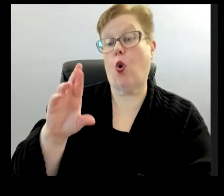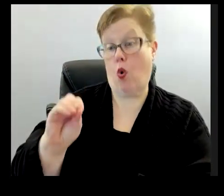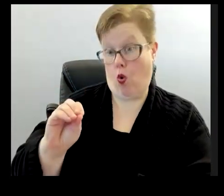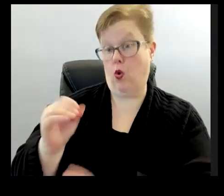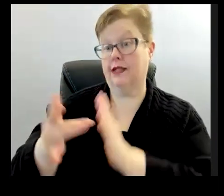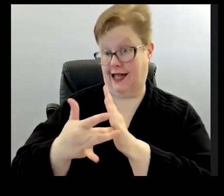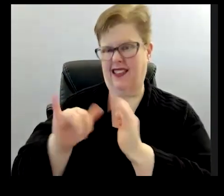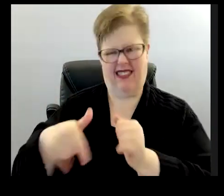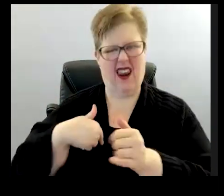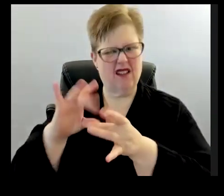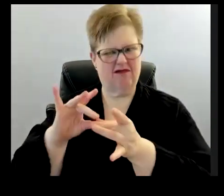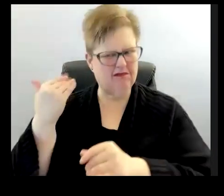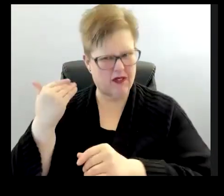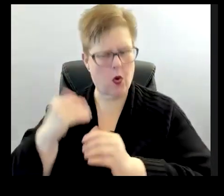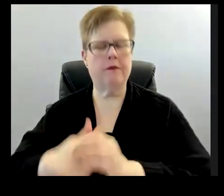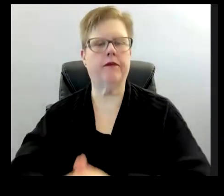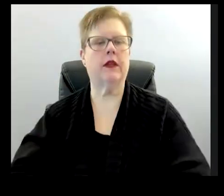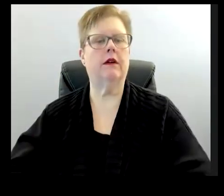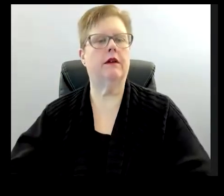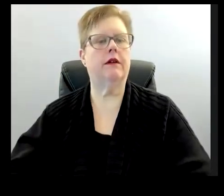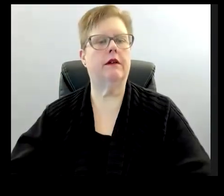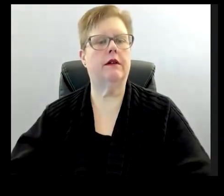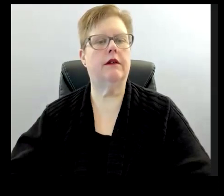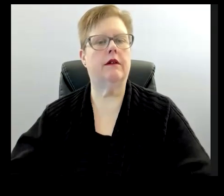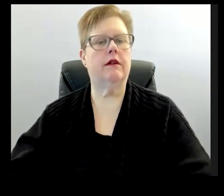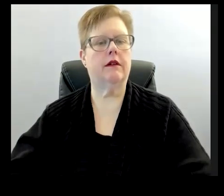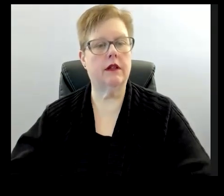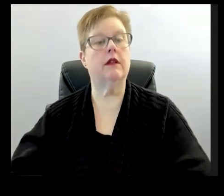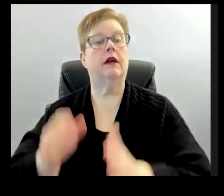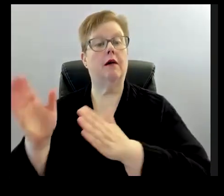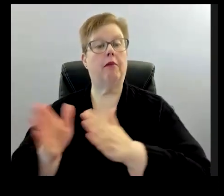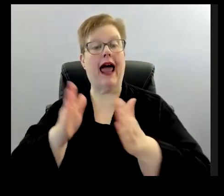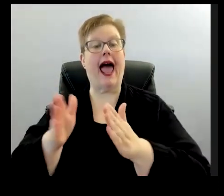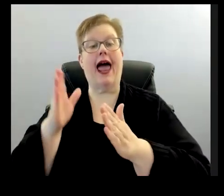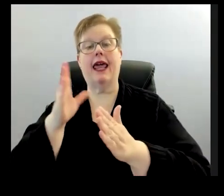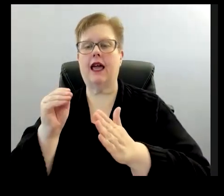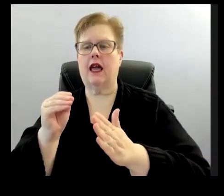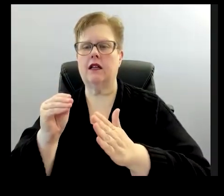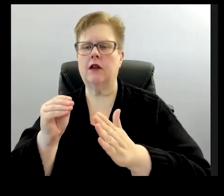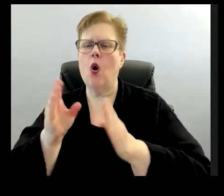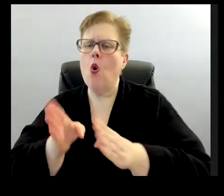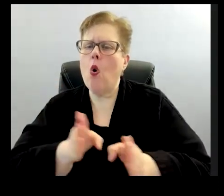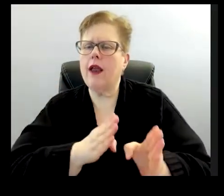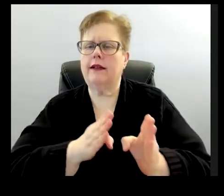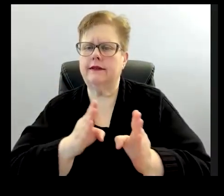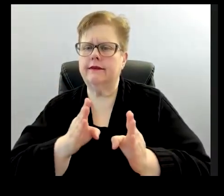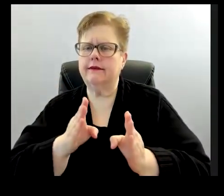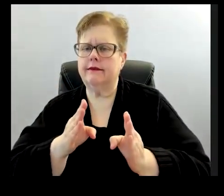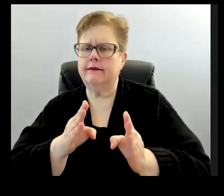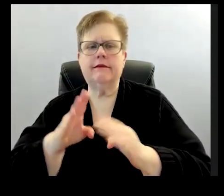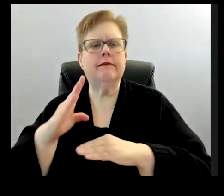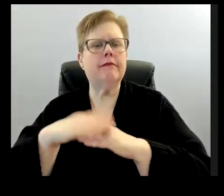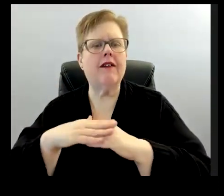before. There are planning and organization platforms. I'm going to show you each of these: Notion,